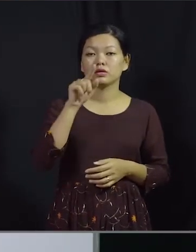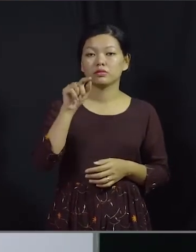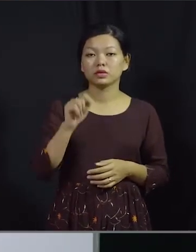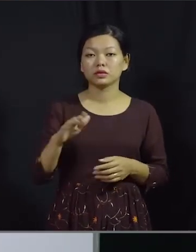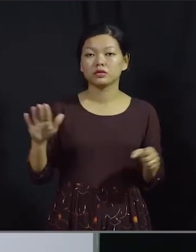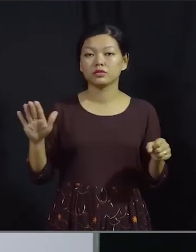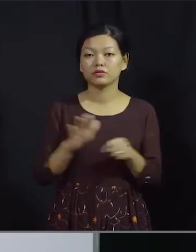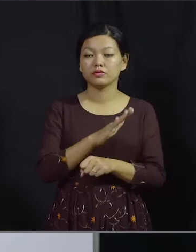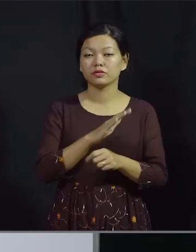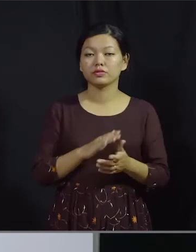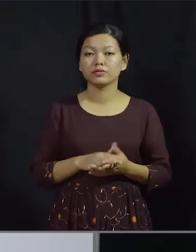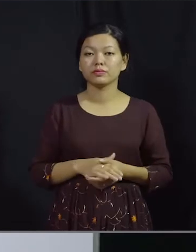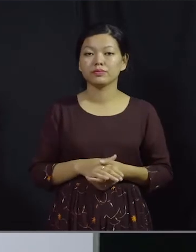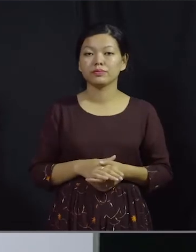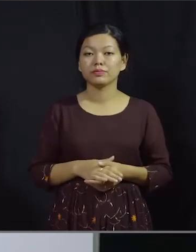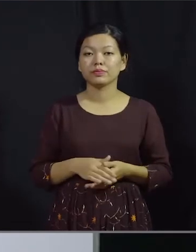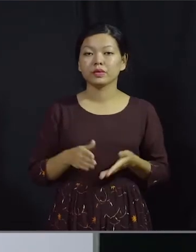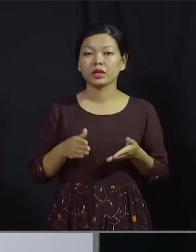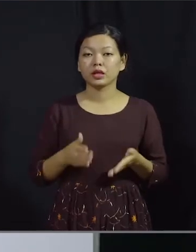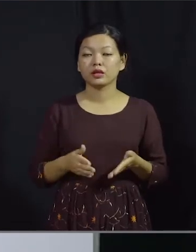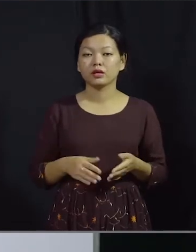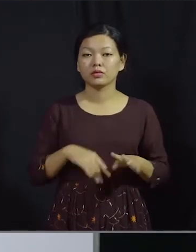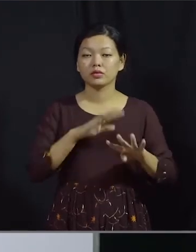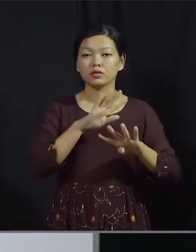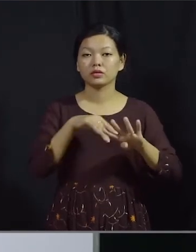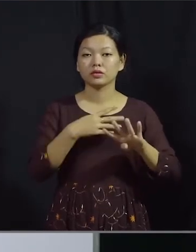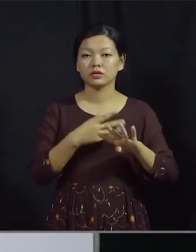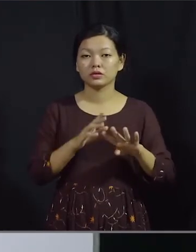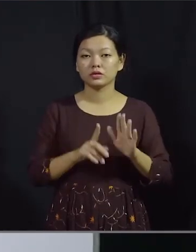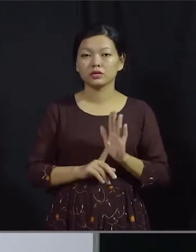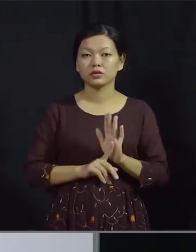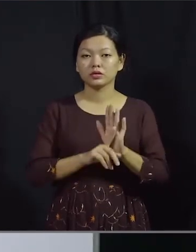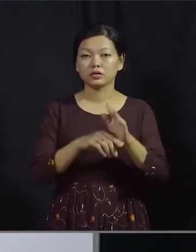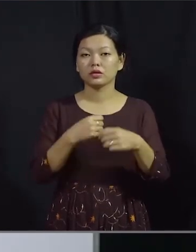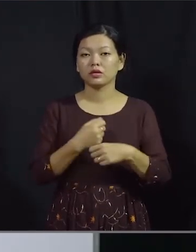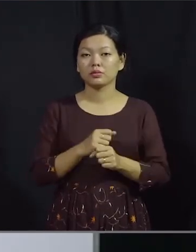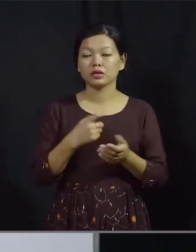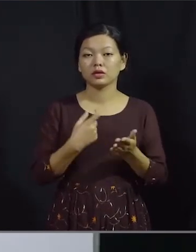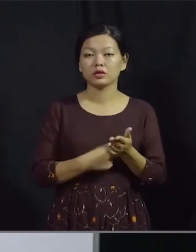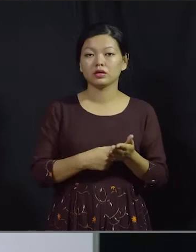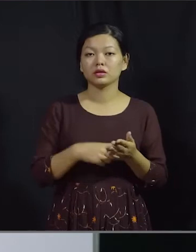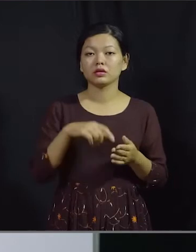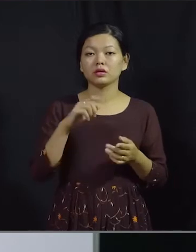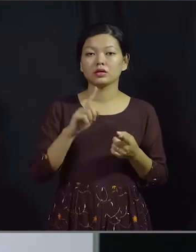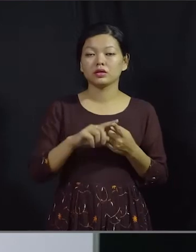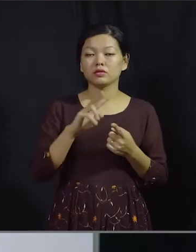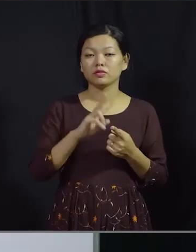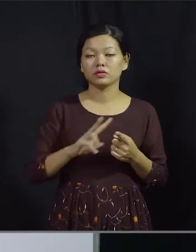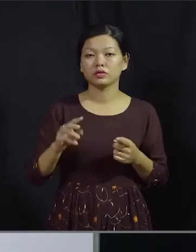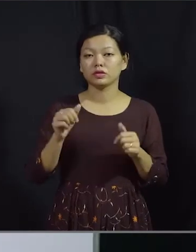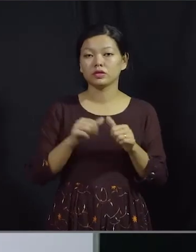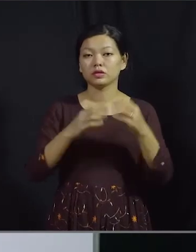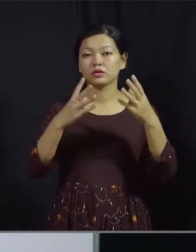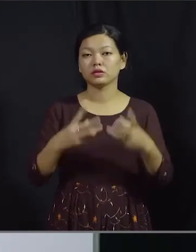means you are here required to pass the necessary journal entries and prepare revaluation account. So when you